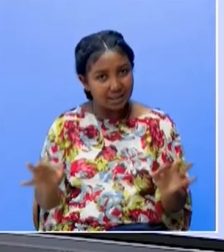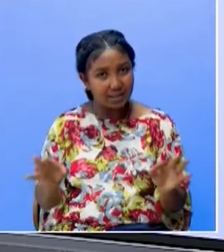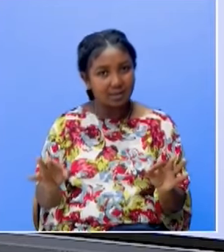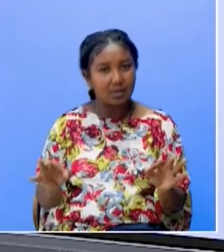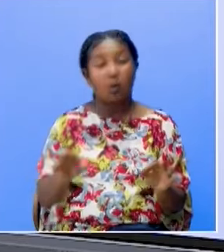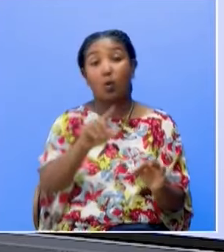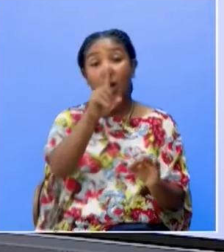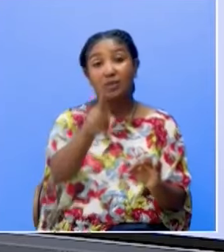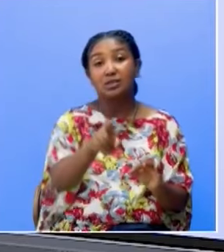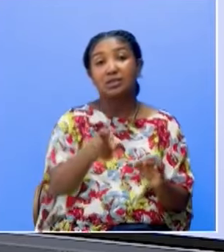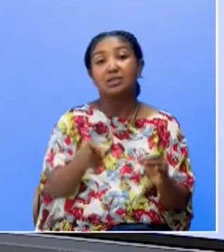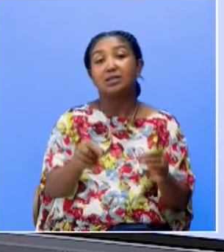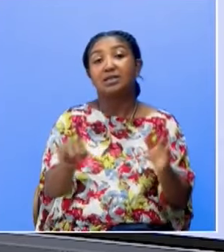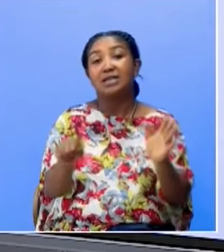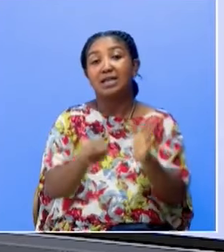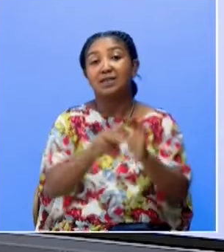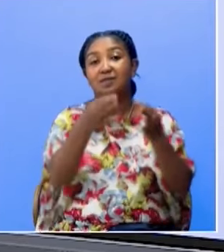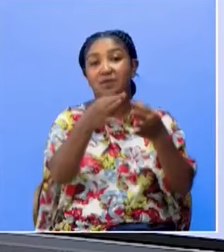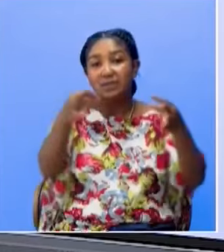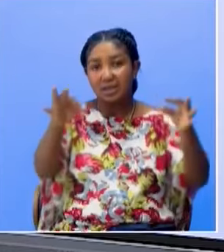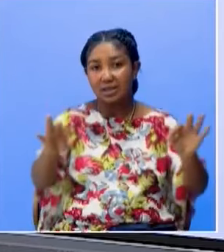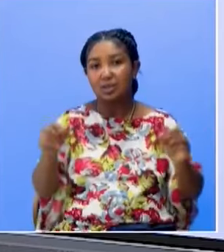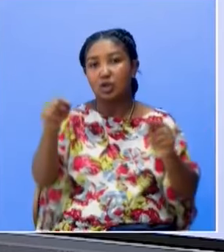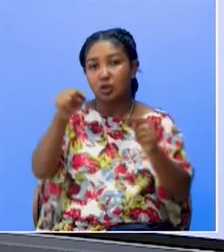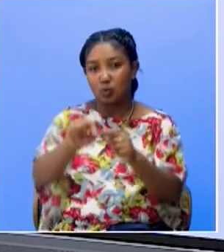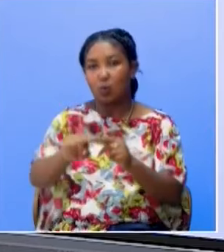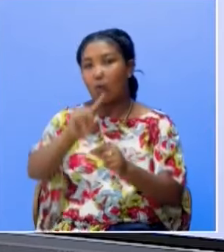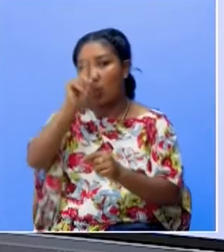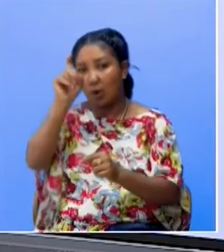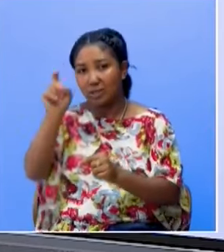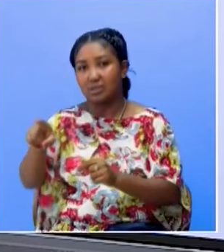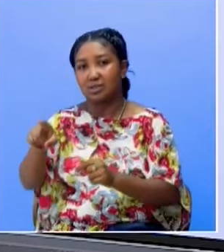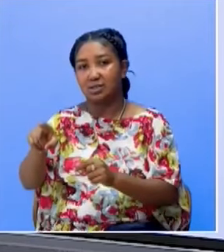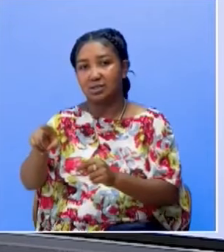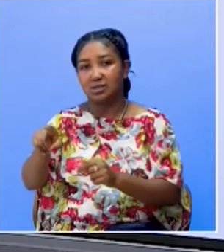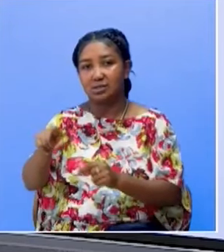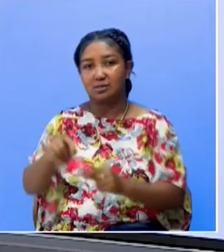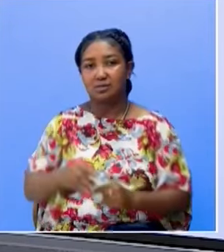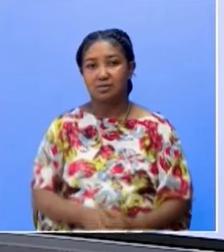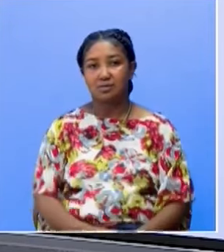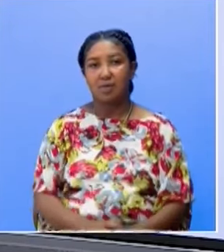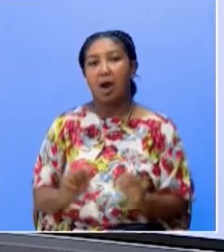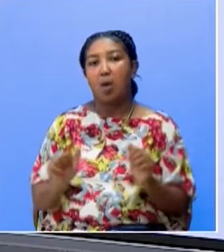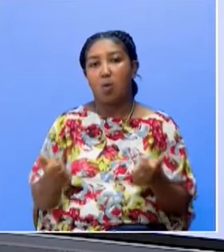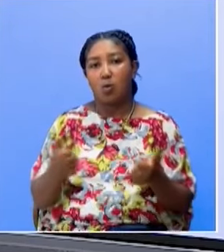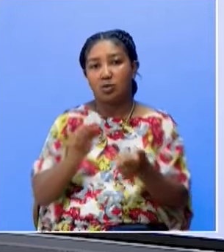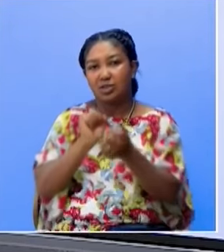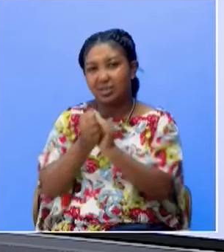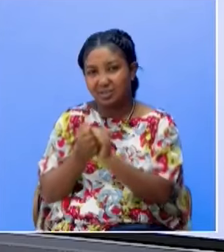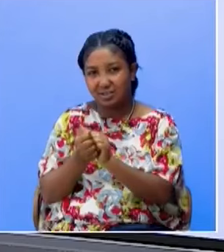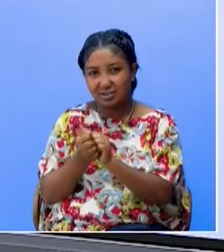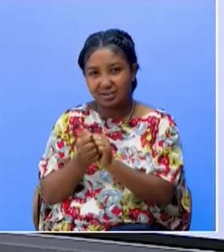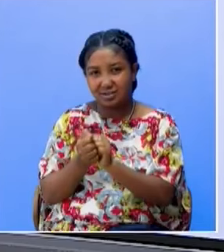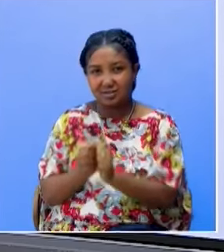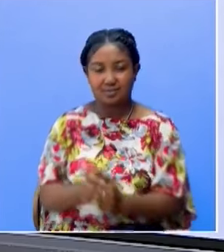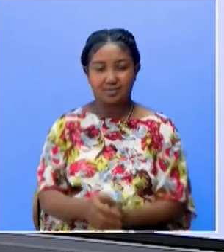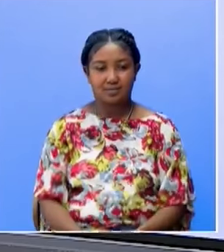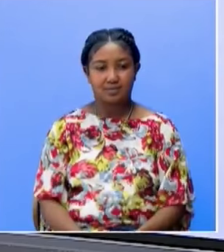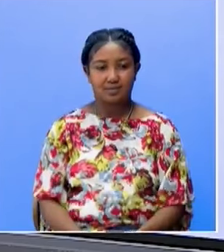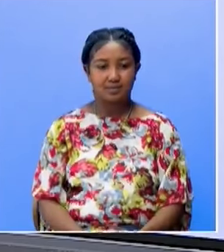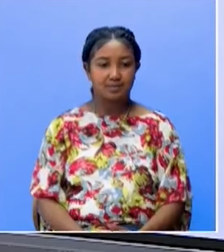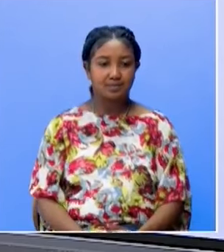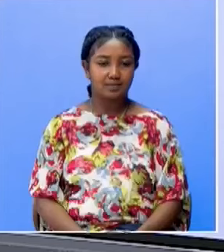question or negative sentence into their question form? Look this